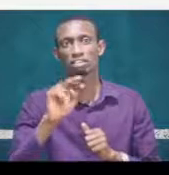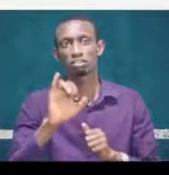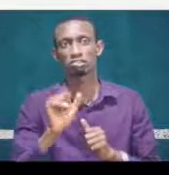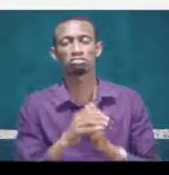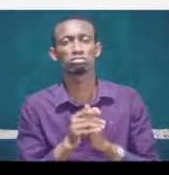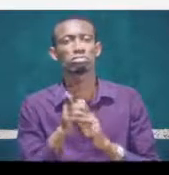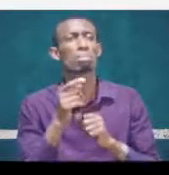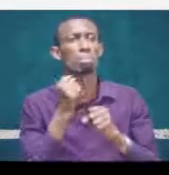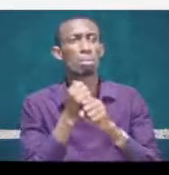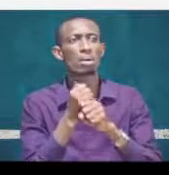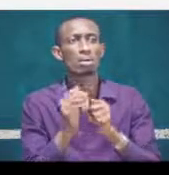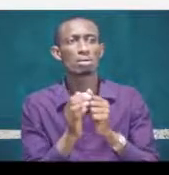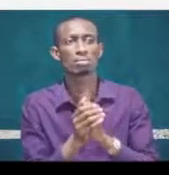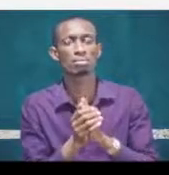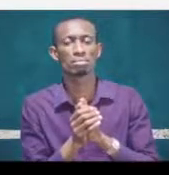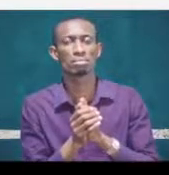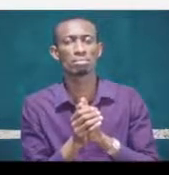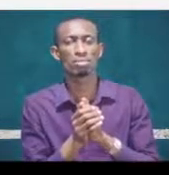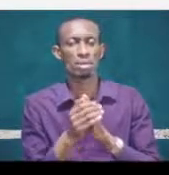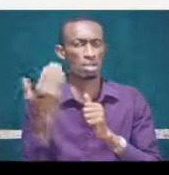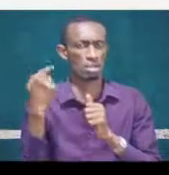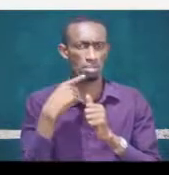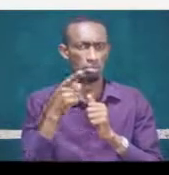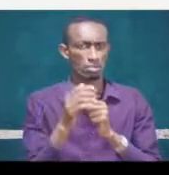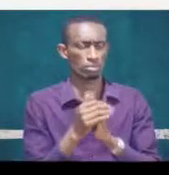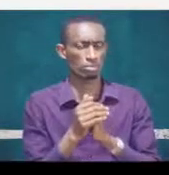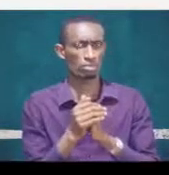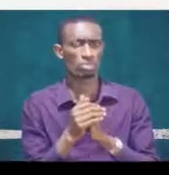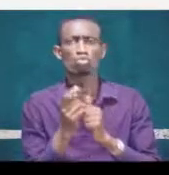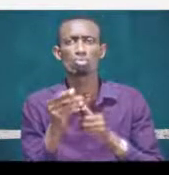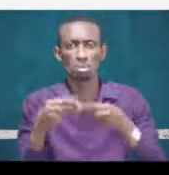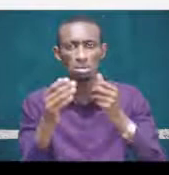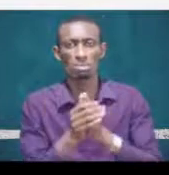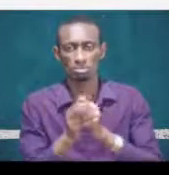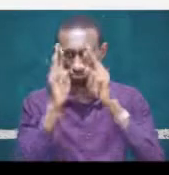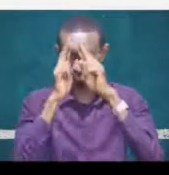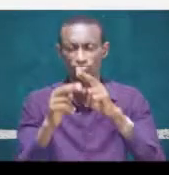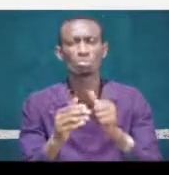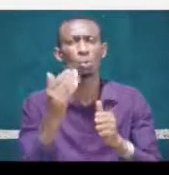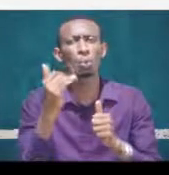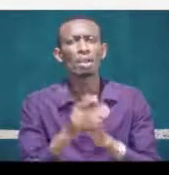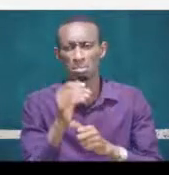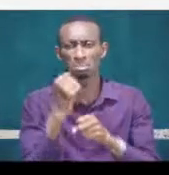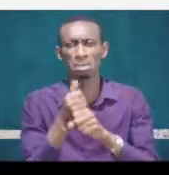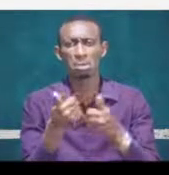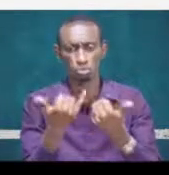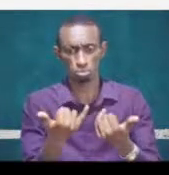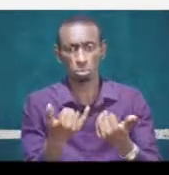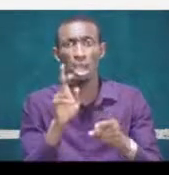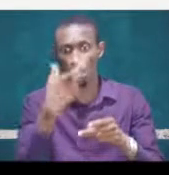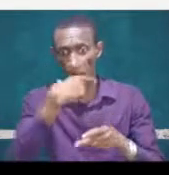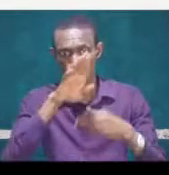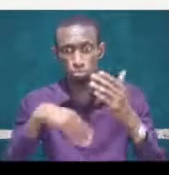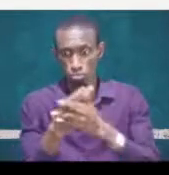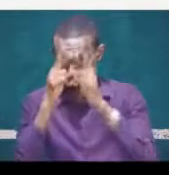actually gone a mile ahead. Like we've always talked about this. We need to give them credit for what they did, because it's what we are now depending on. It's